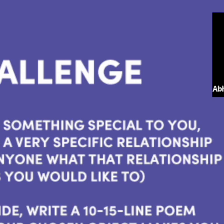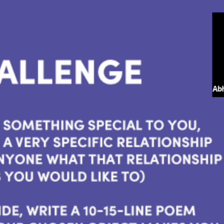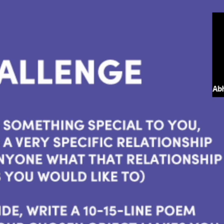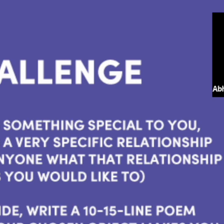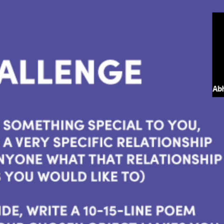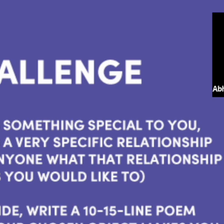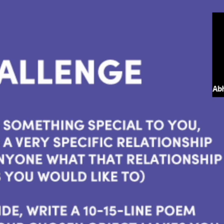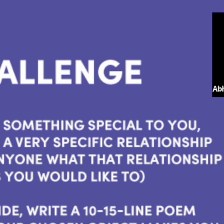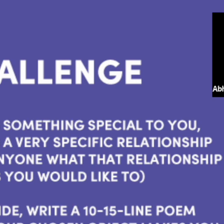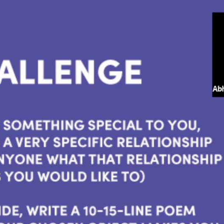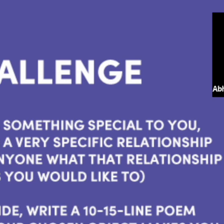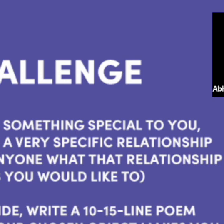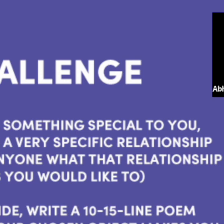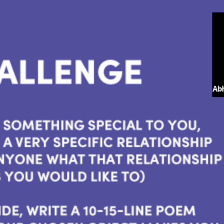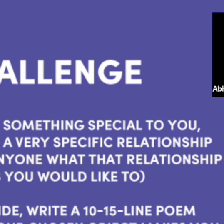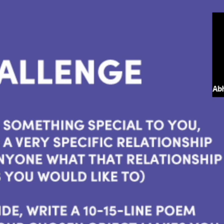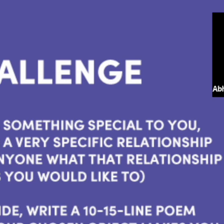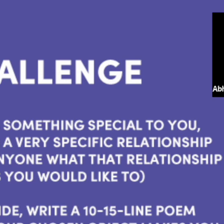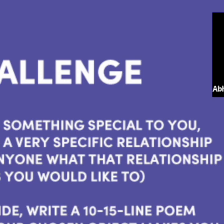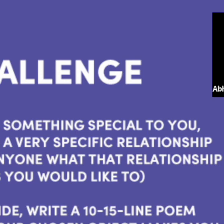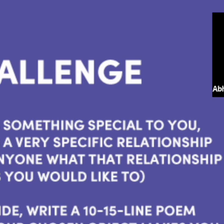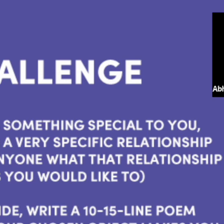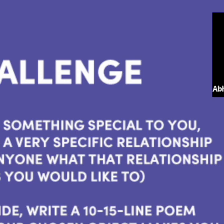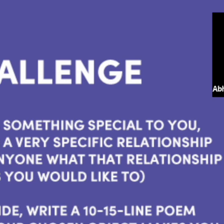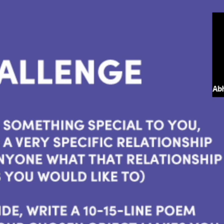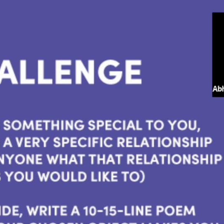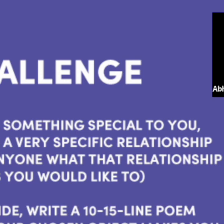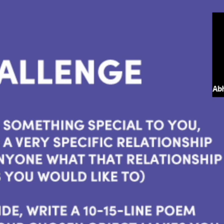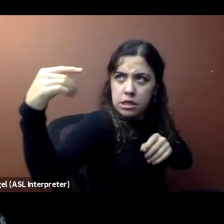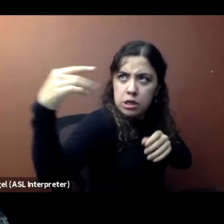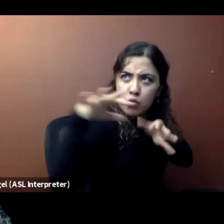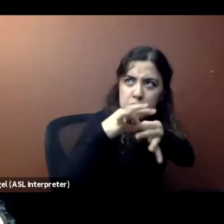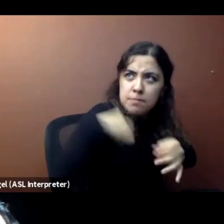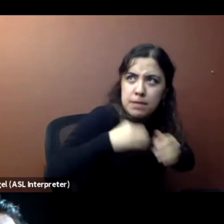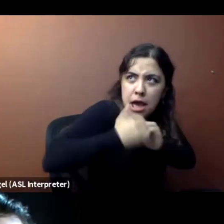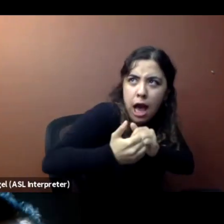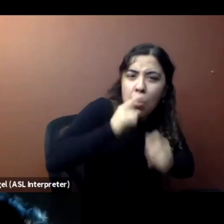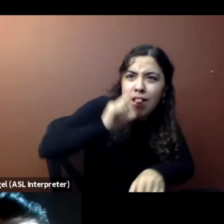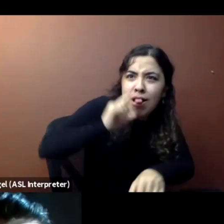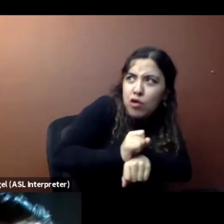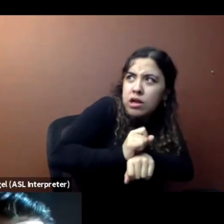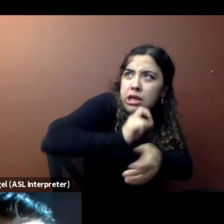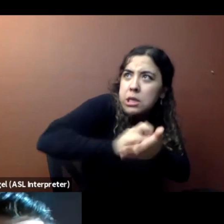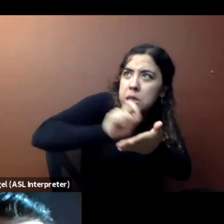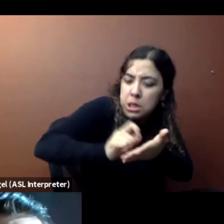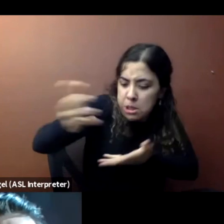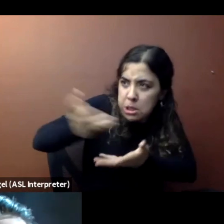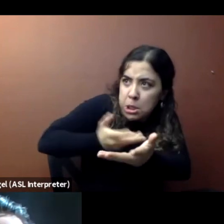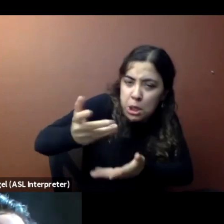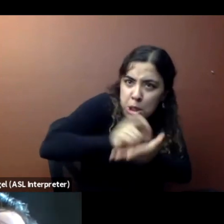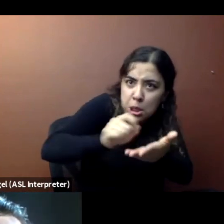anyone what the actual relationship is between you and the object. So similar to what we were talking about with Saudade, sort